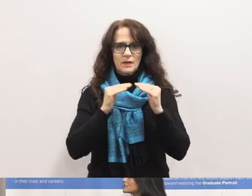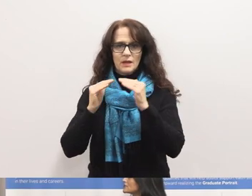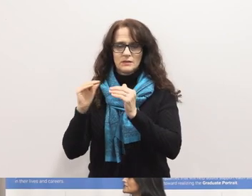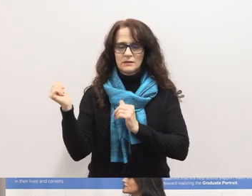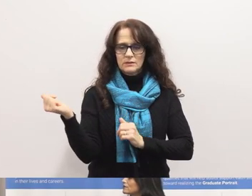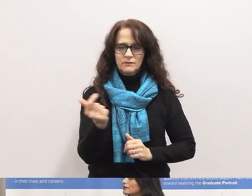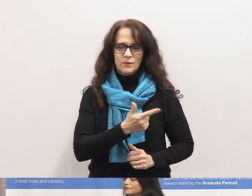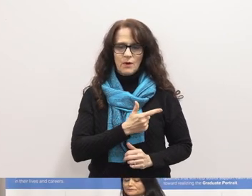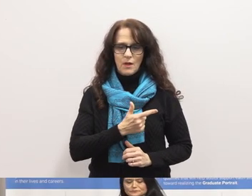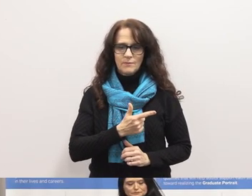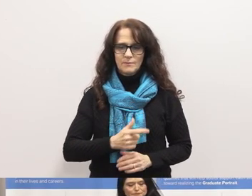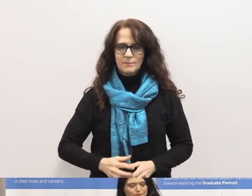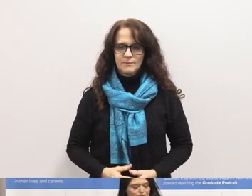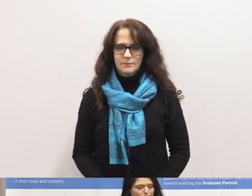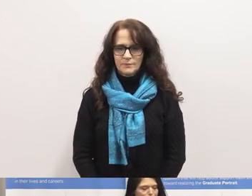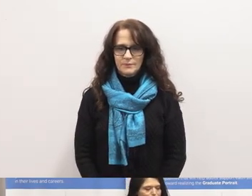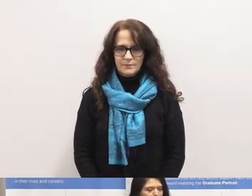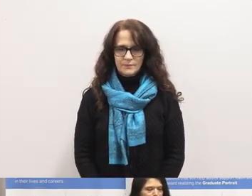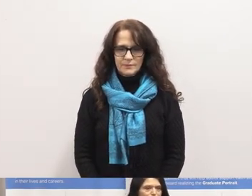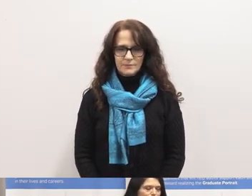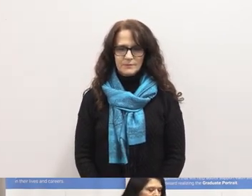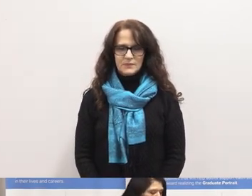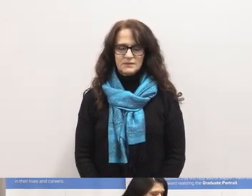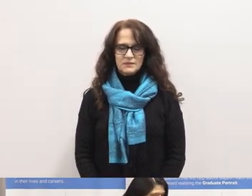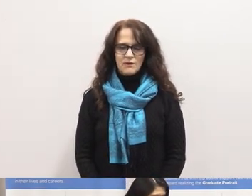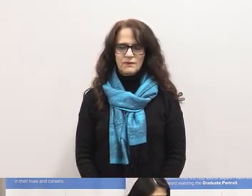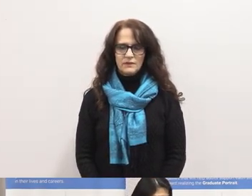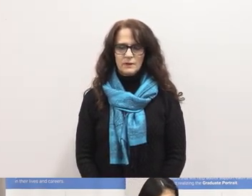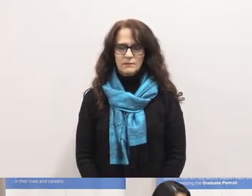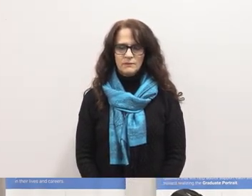liberty and justice for all.